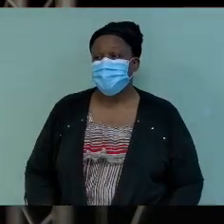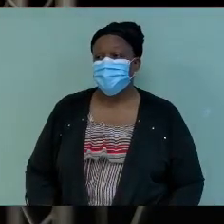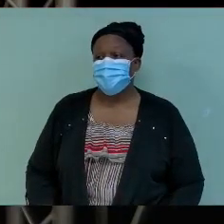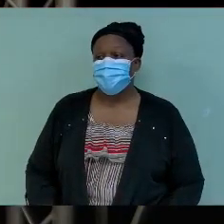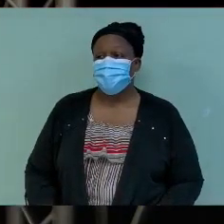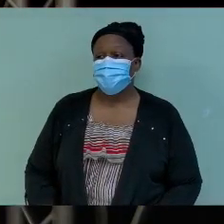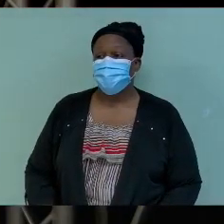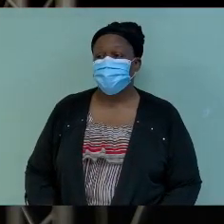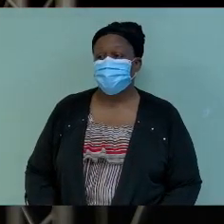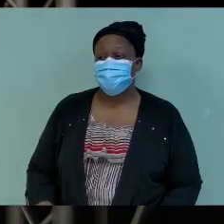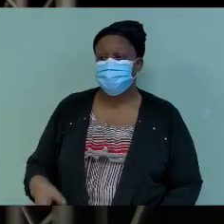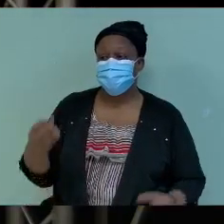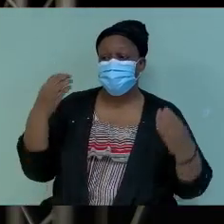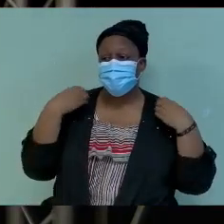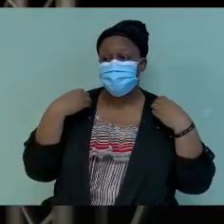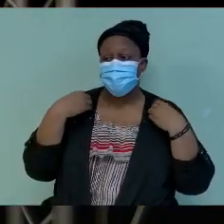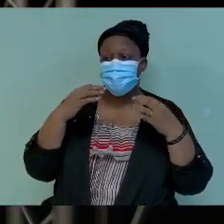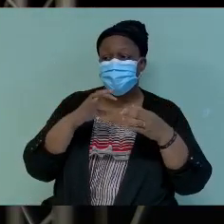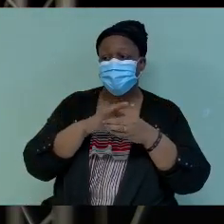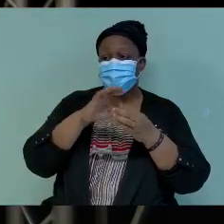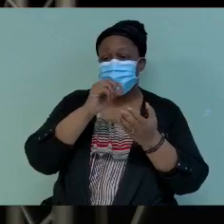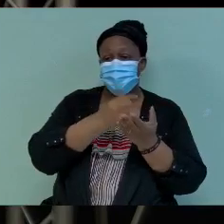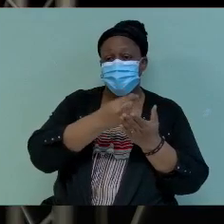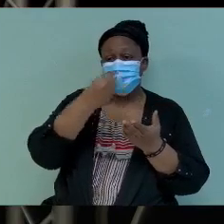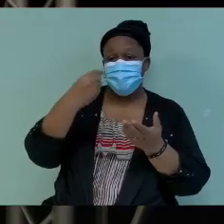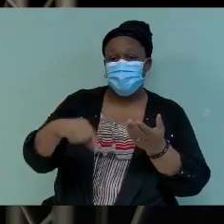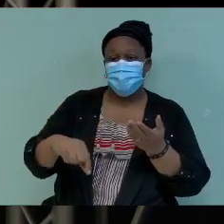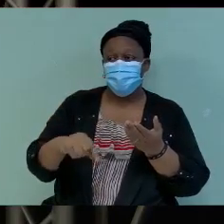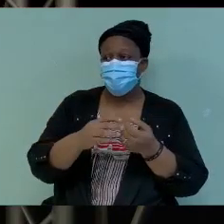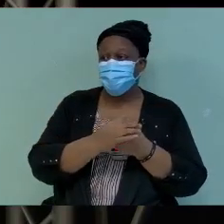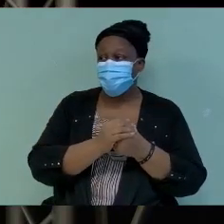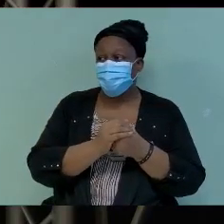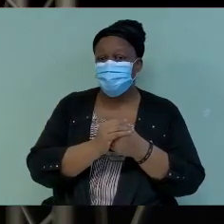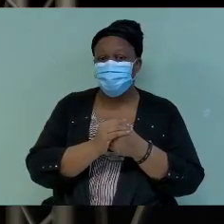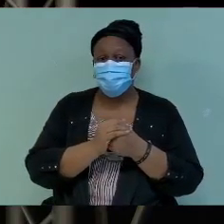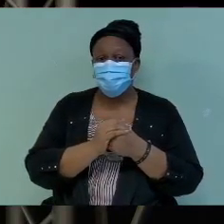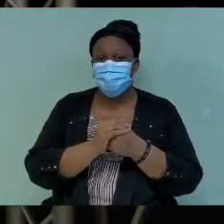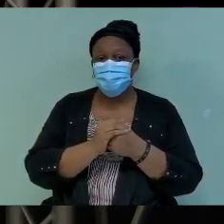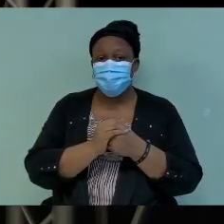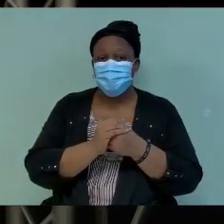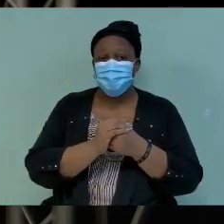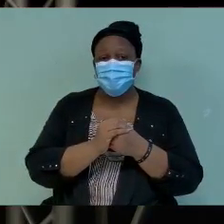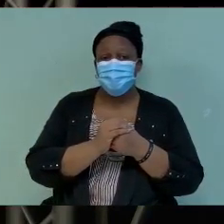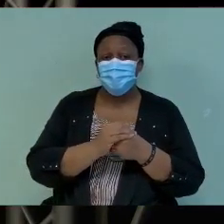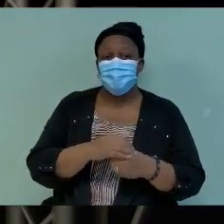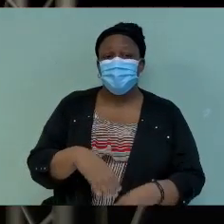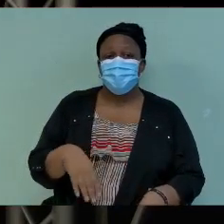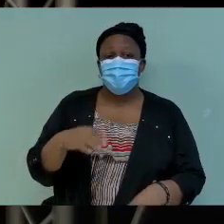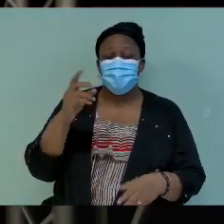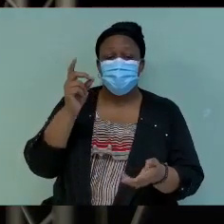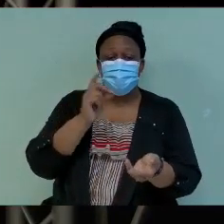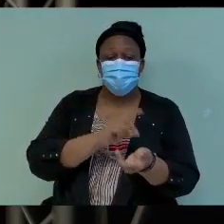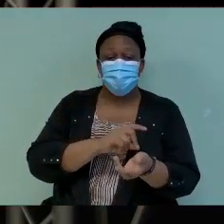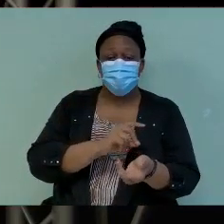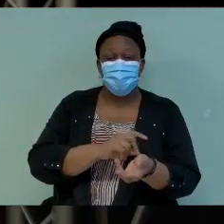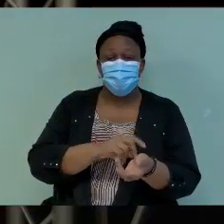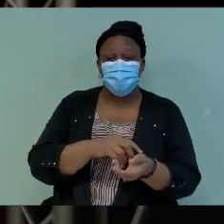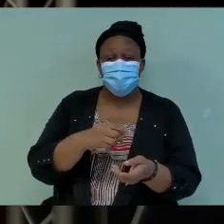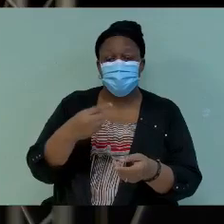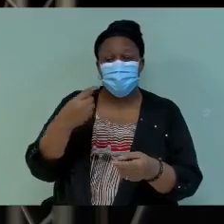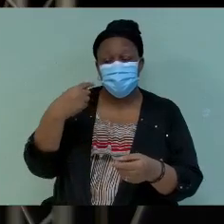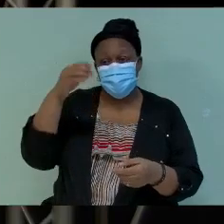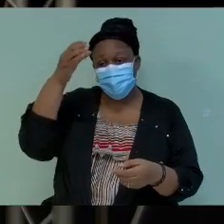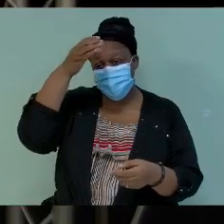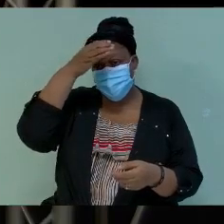Management Corporation, Dr. Sherilyn Ward Crawford, Mental Health and Psychosocial Support Committee, in